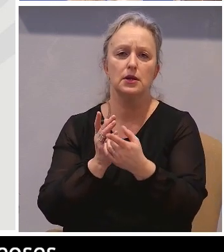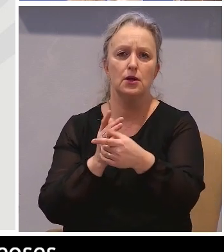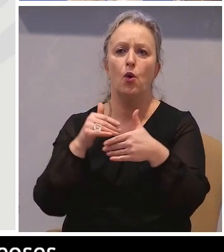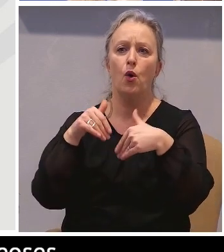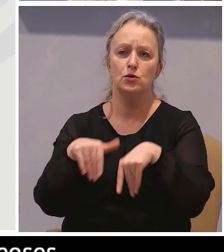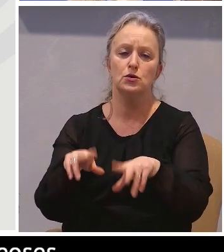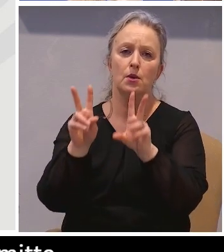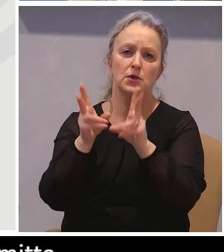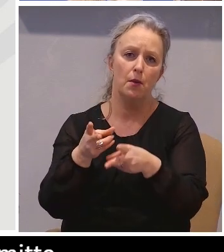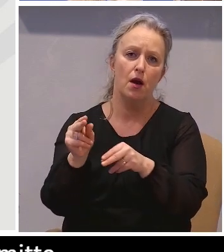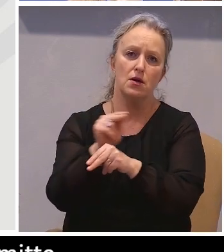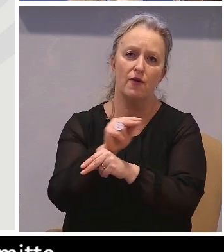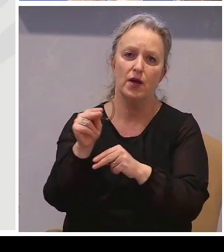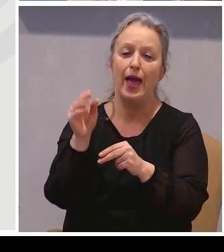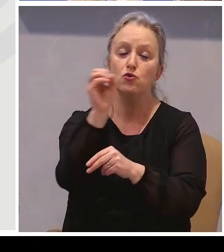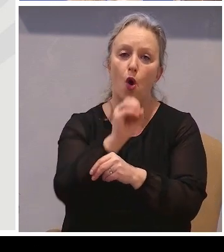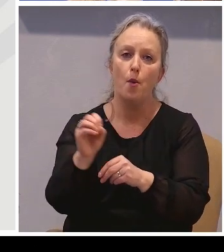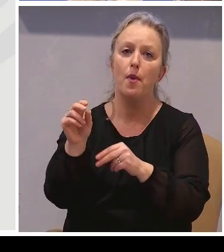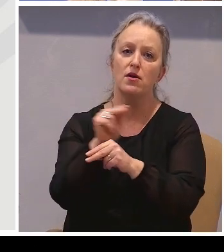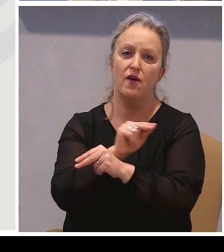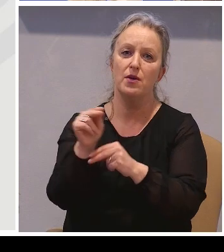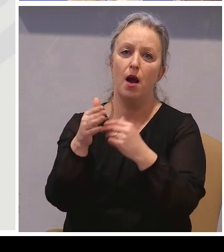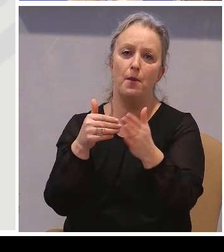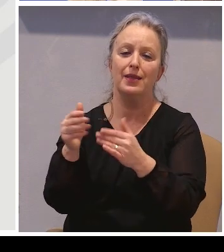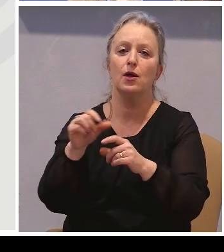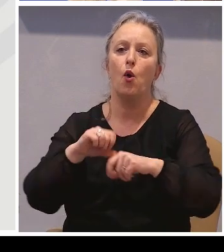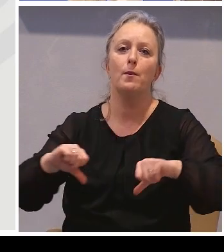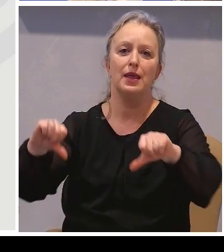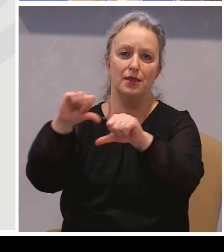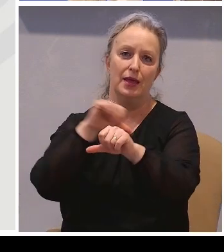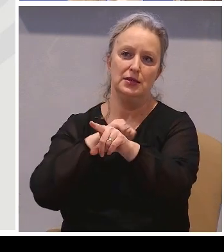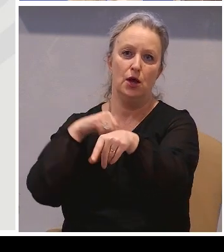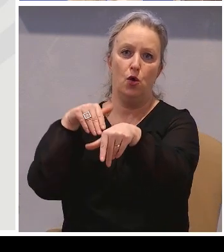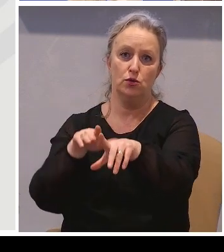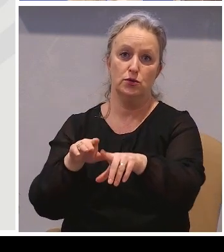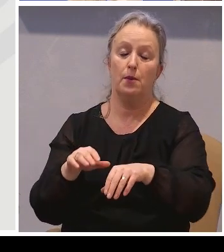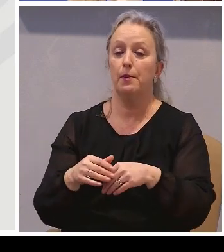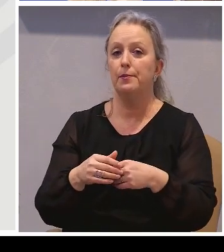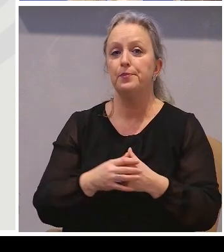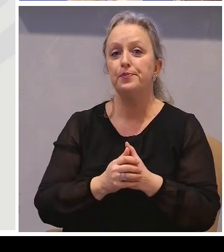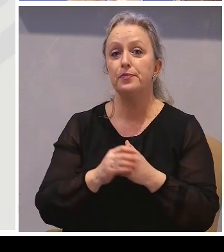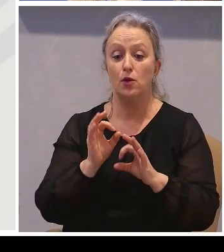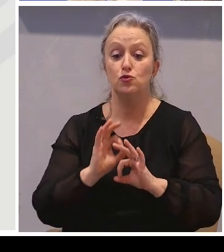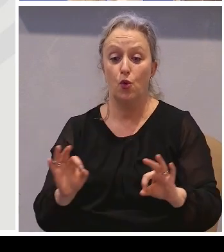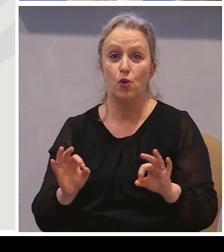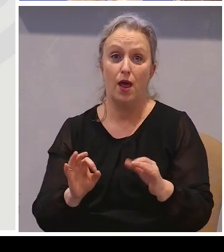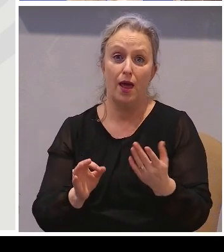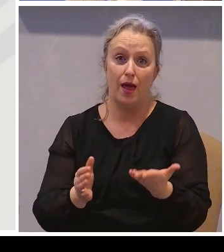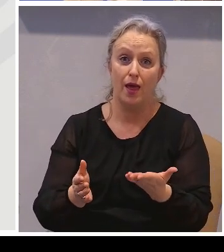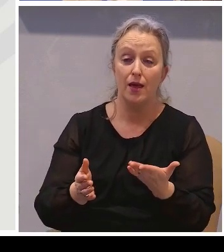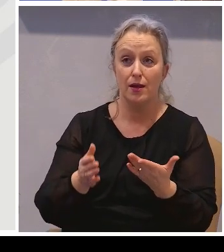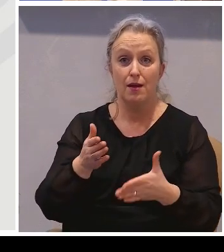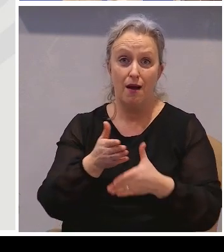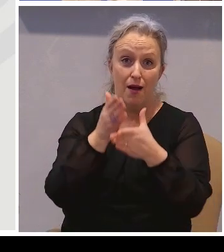Ravimiameti komitee. Ehk tootja tegelikult siin ei otsusta, kas ma tahan või ei taha. And this decision, whether this plan has to